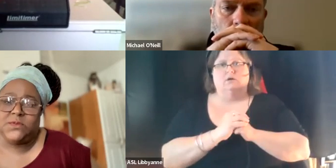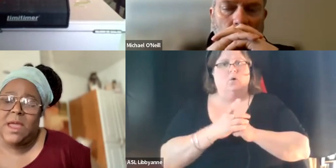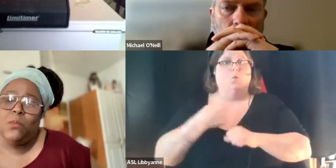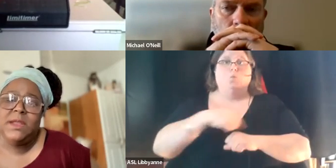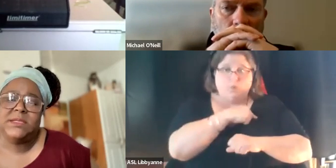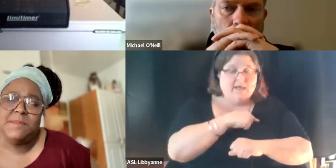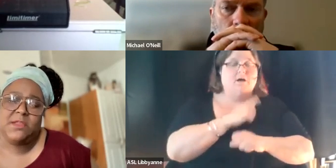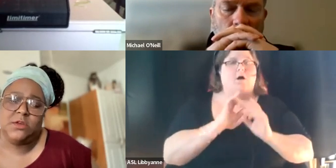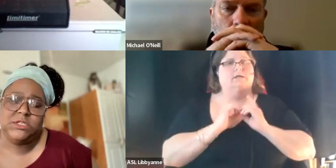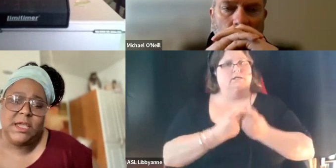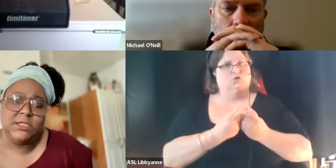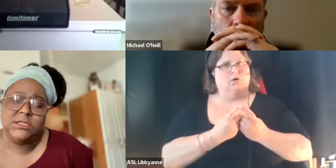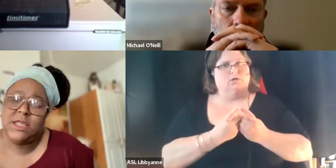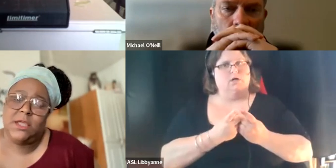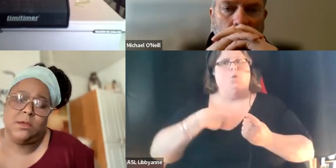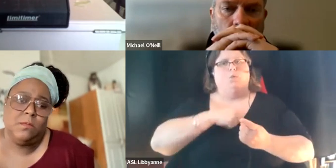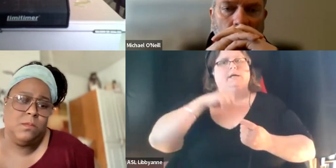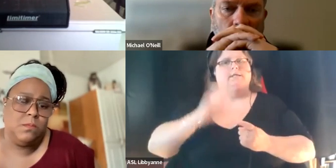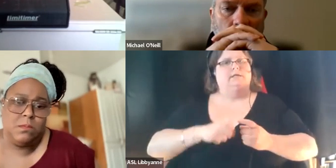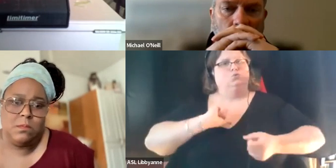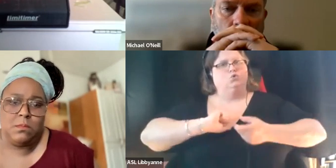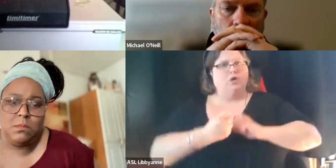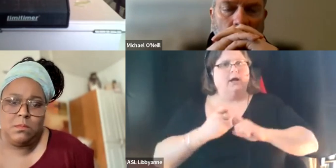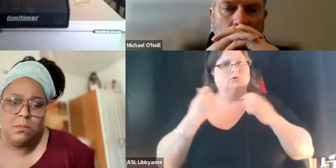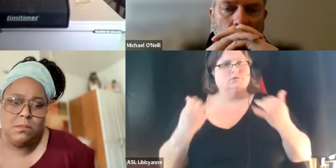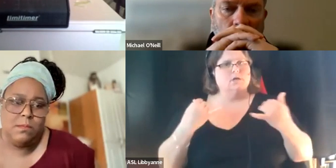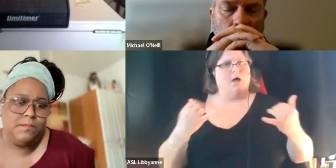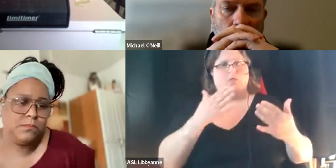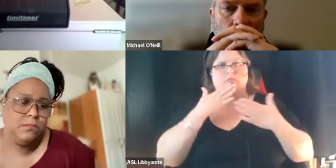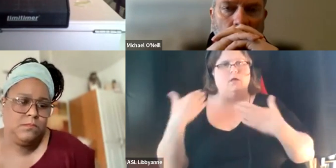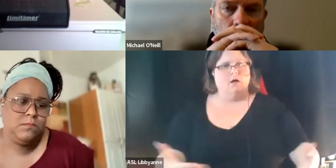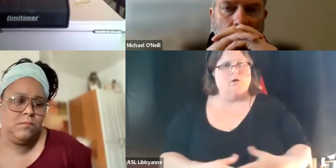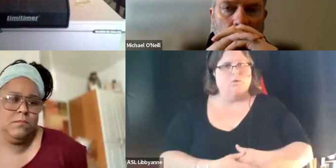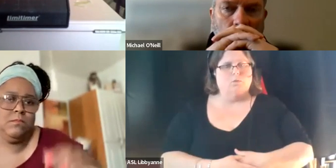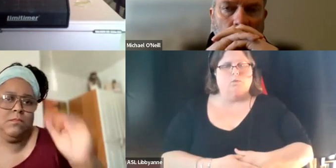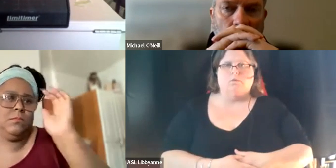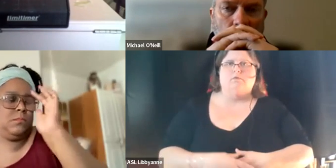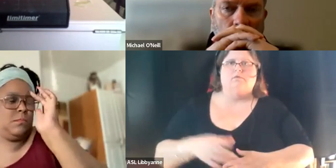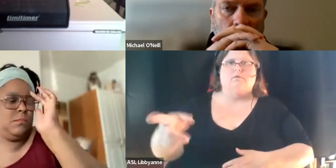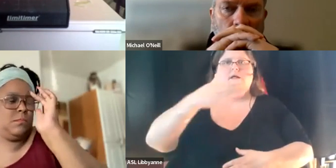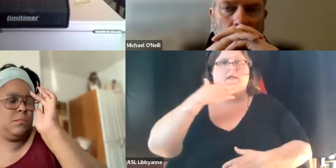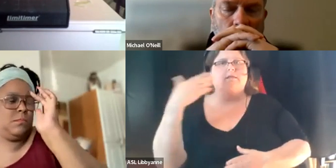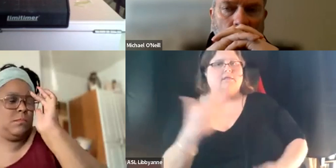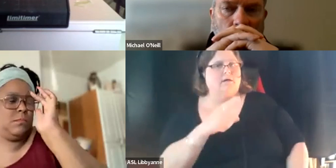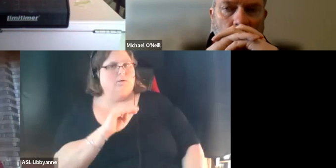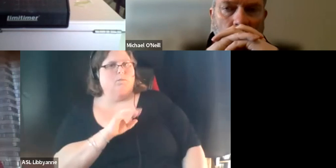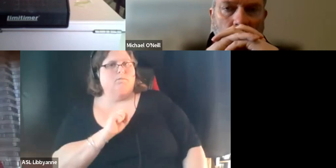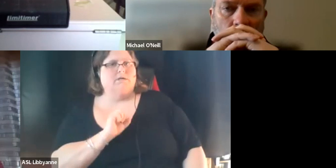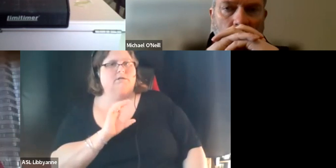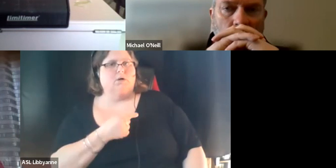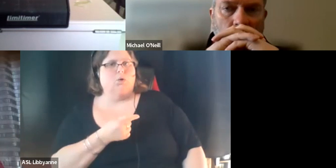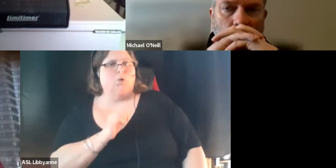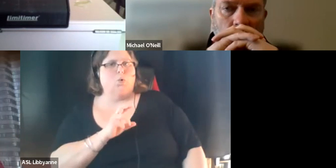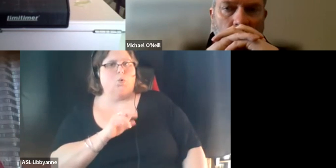the district, and we need to make those changes. Thank you. Thank you so much, Ms. Gloria. We